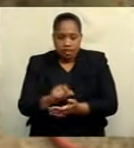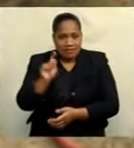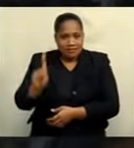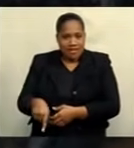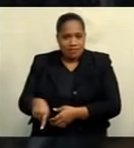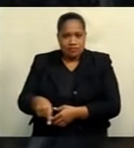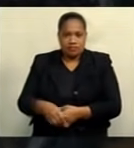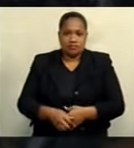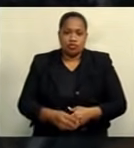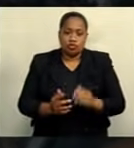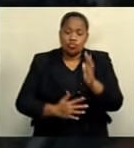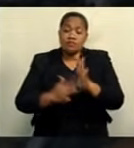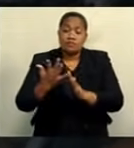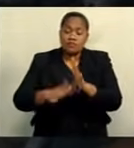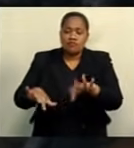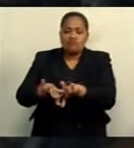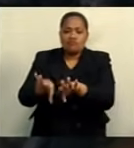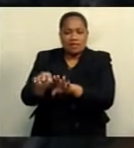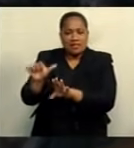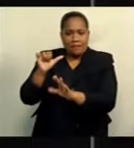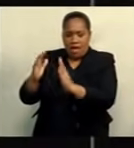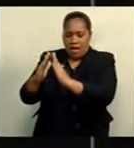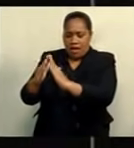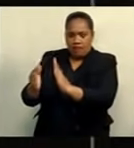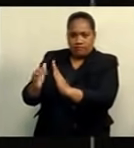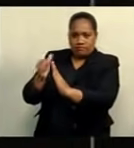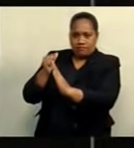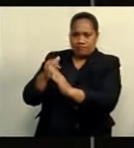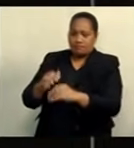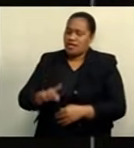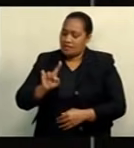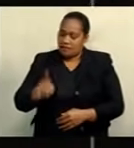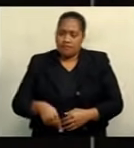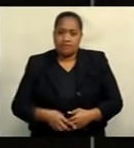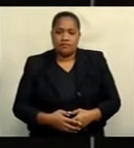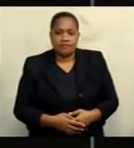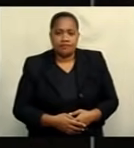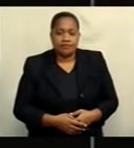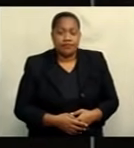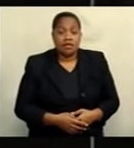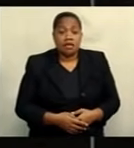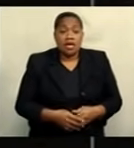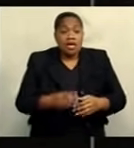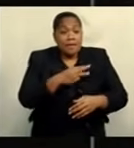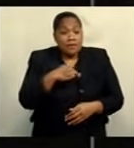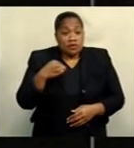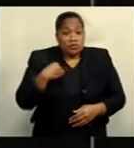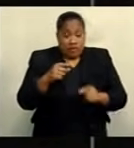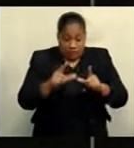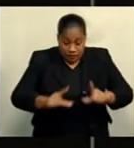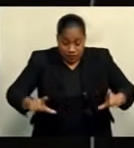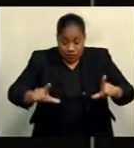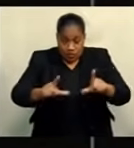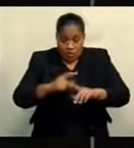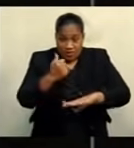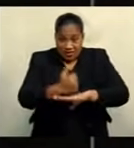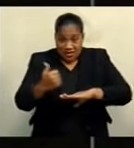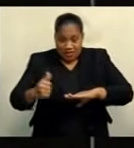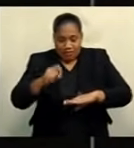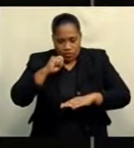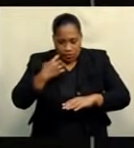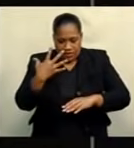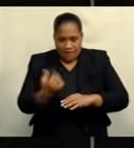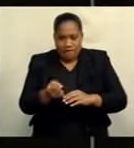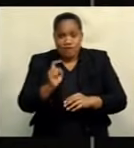the backyard. Kritika Kumar, FBC News. The Ministry of Local Government will be shortlisting candidates and conducting